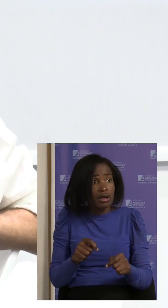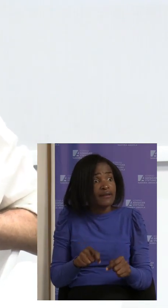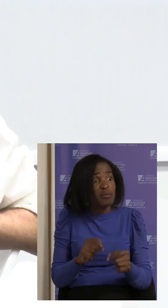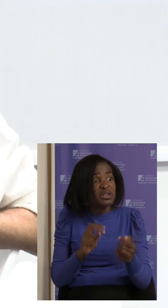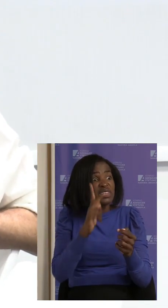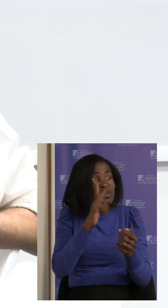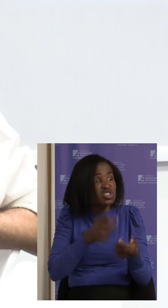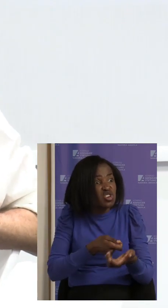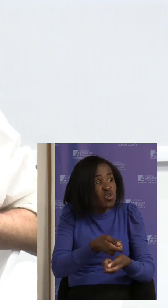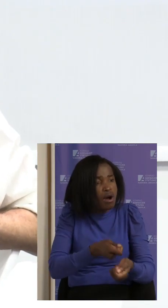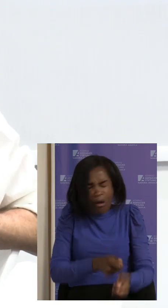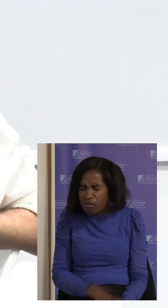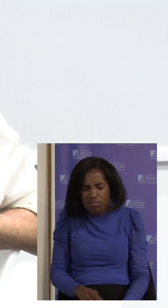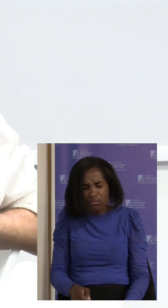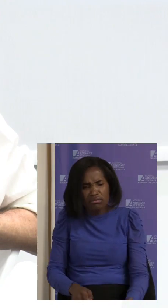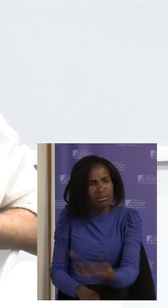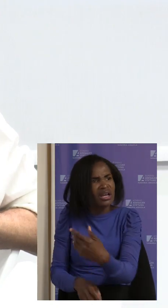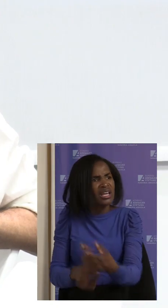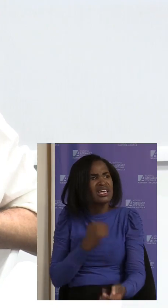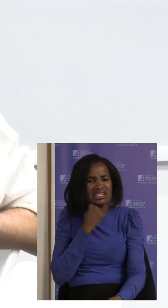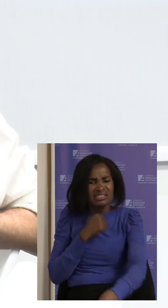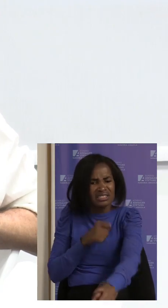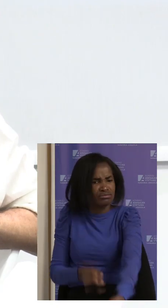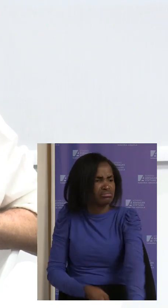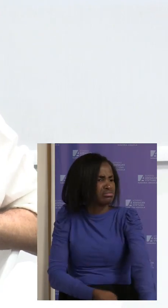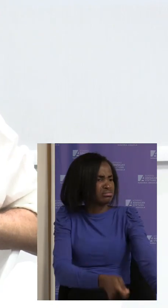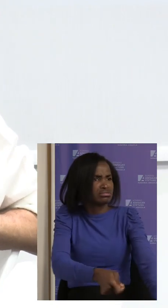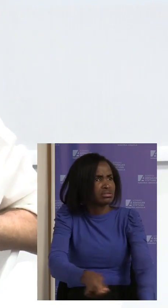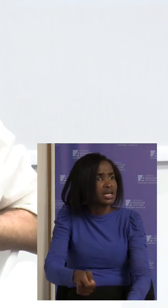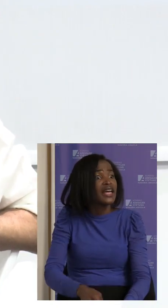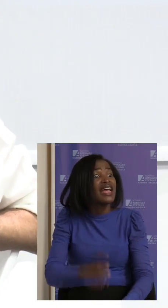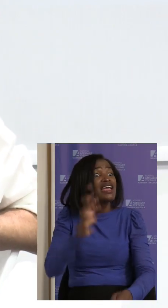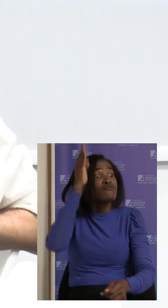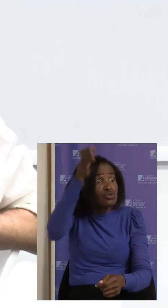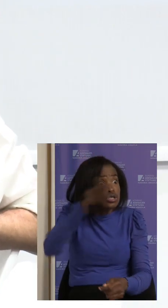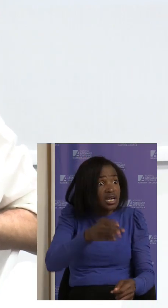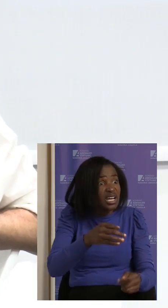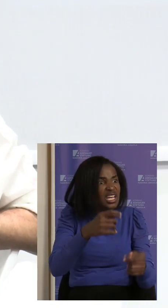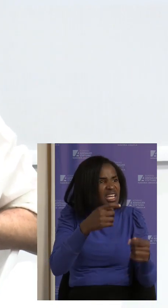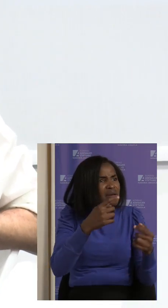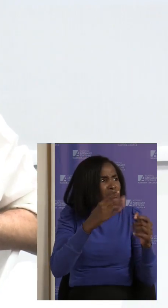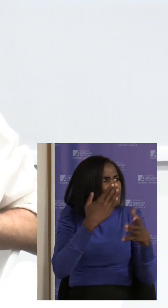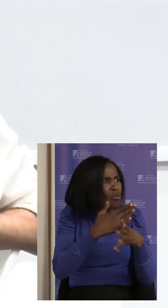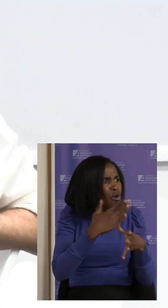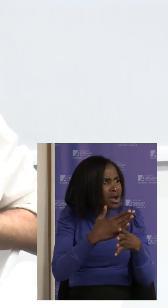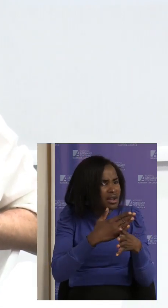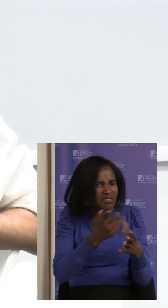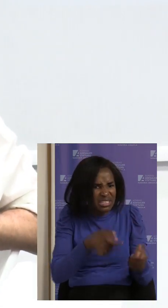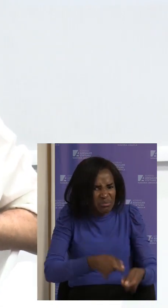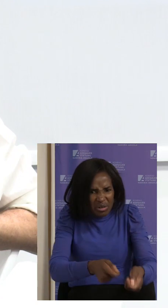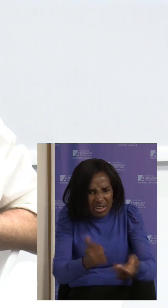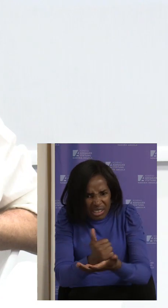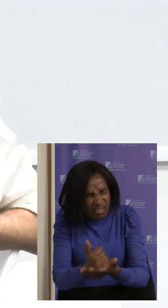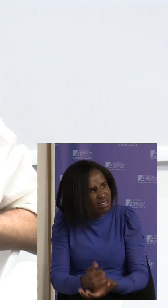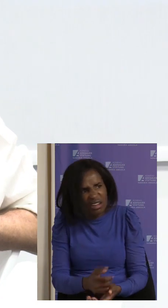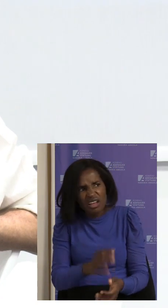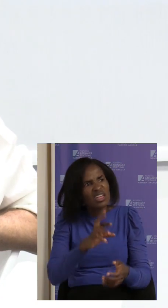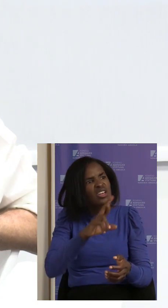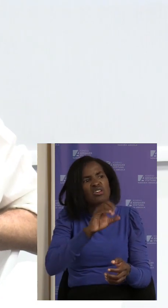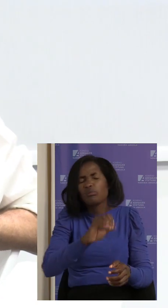home. All repetitive jobs are going to be taken over by robots. This is a revolution